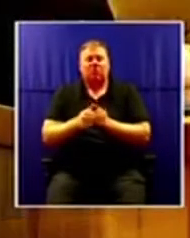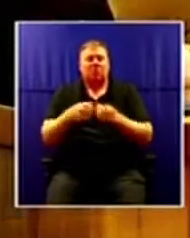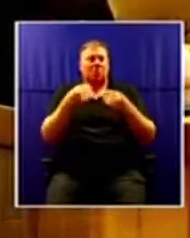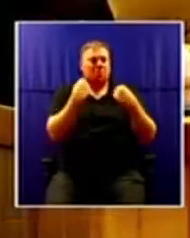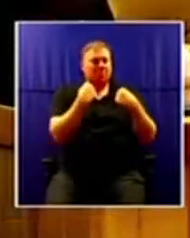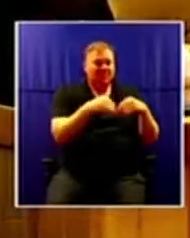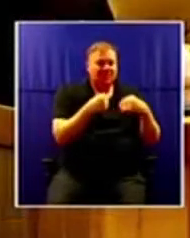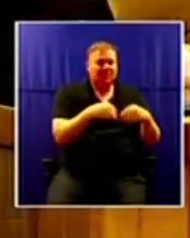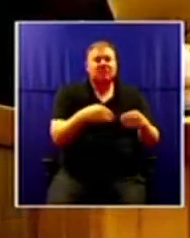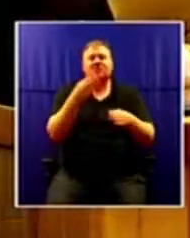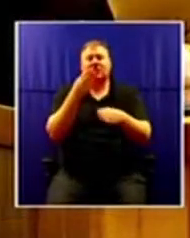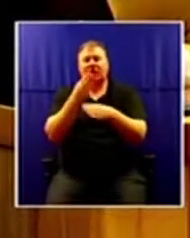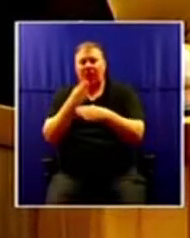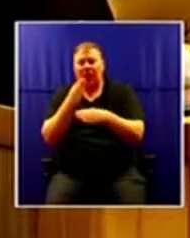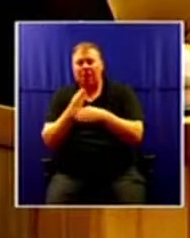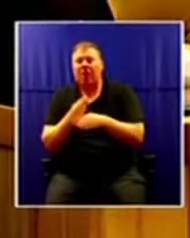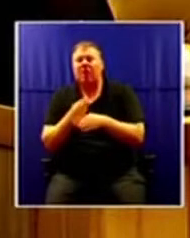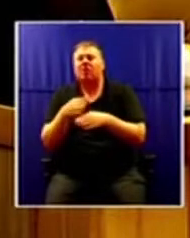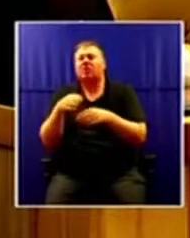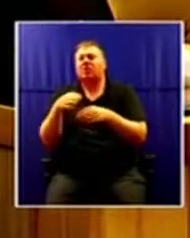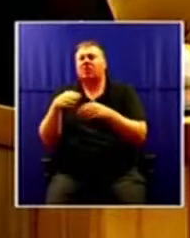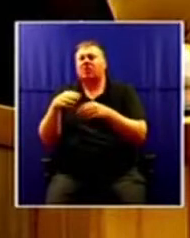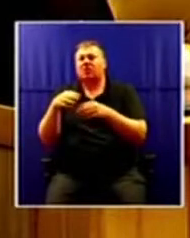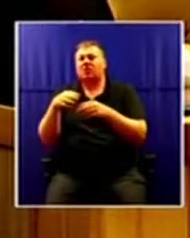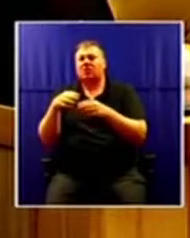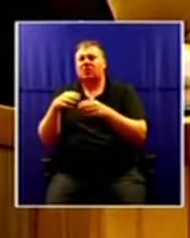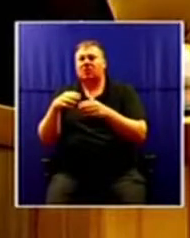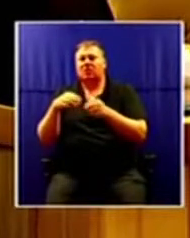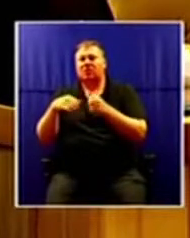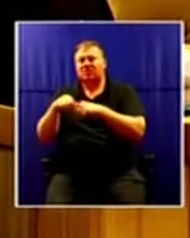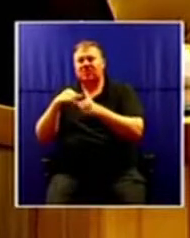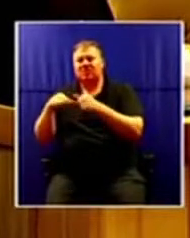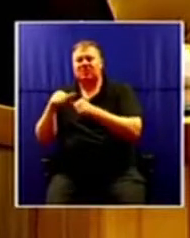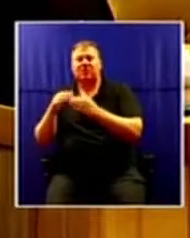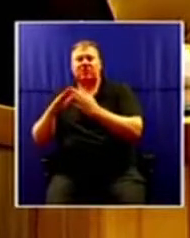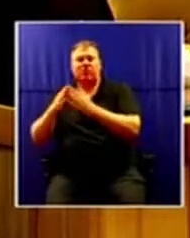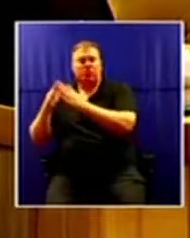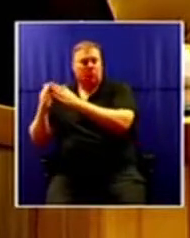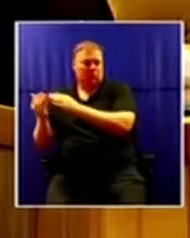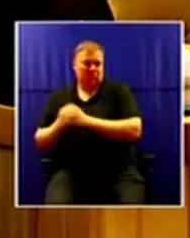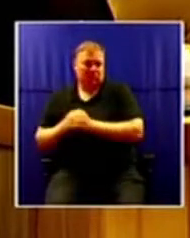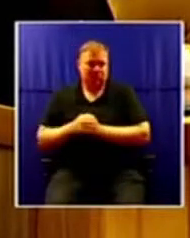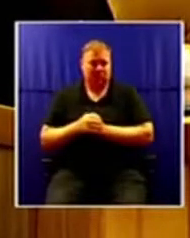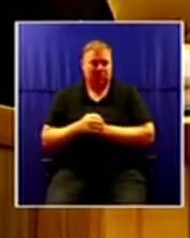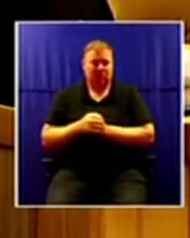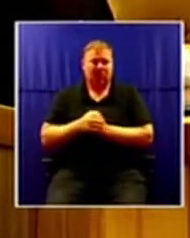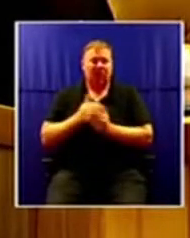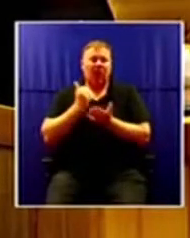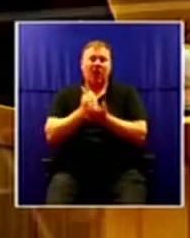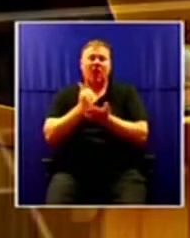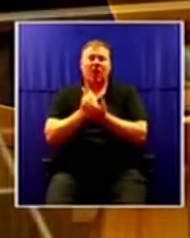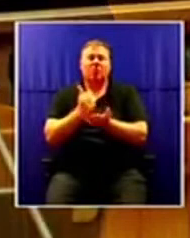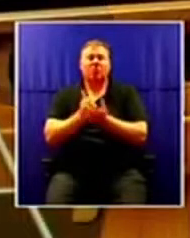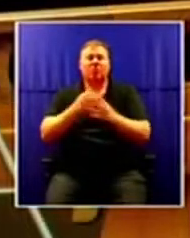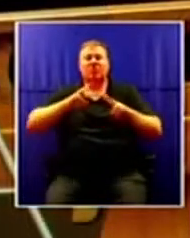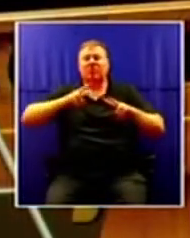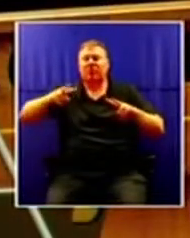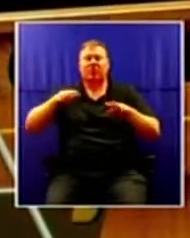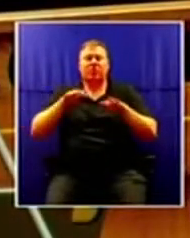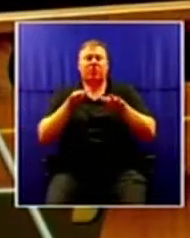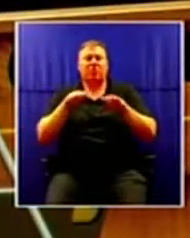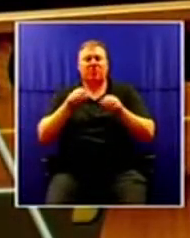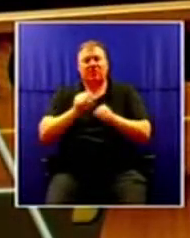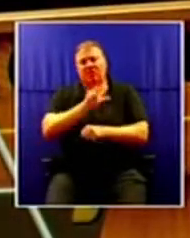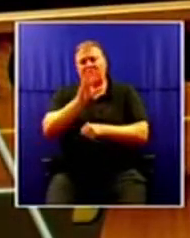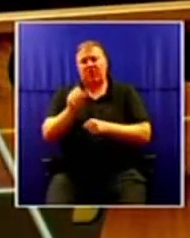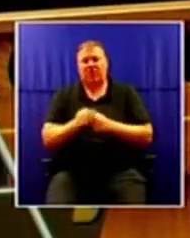in civil society who stood by the people of South Africa. We have led and